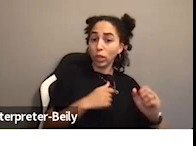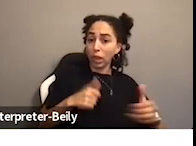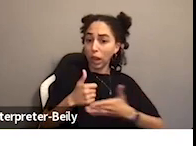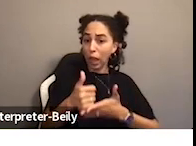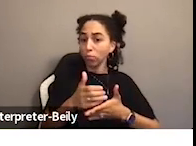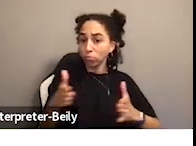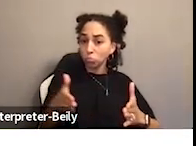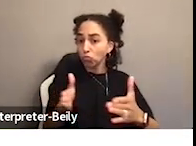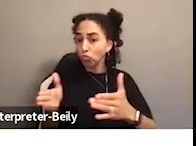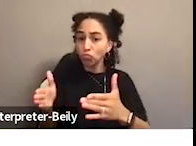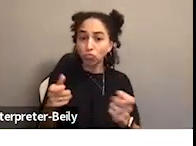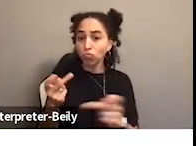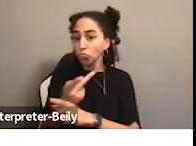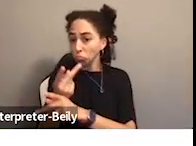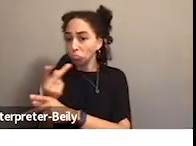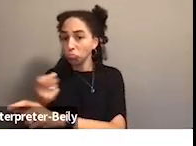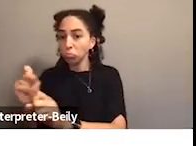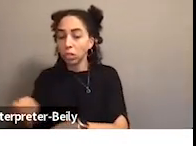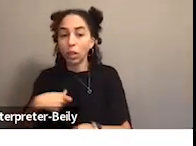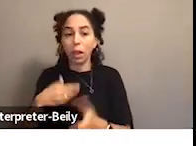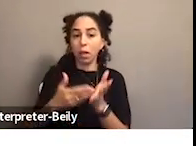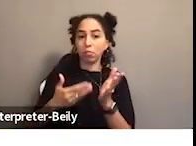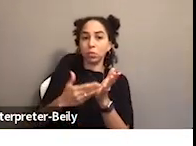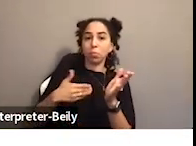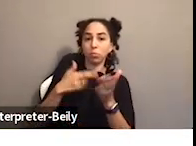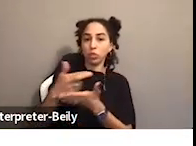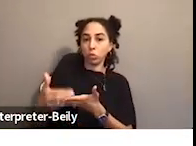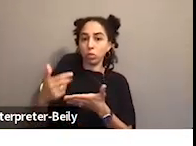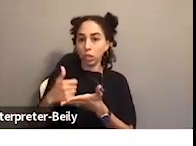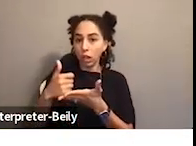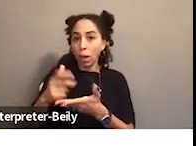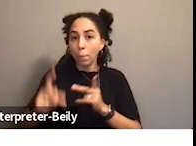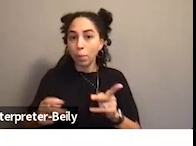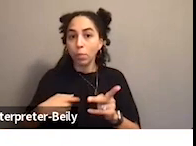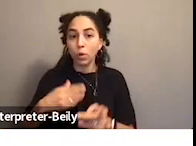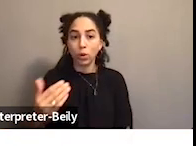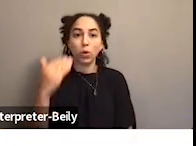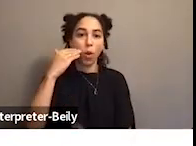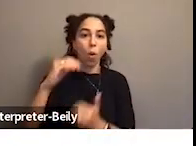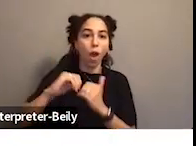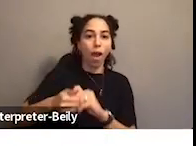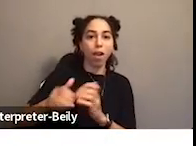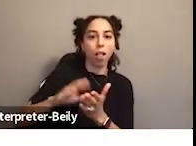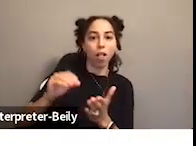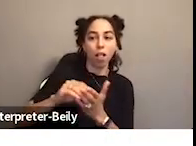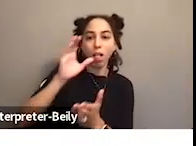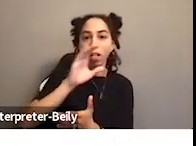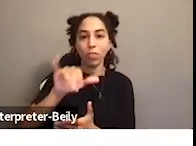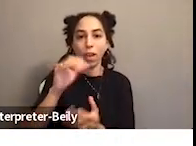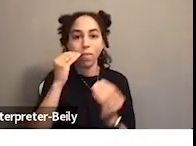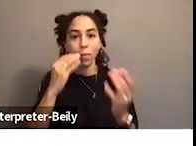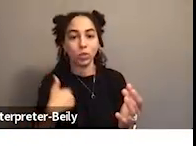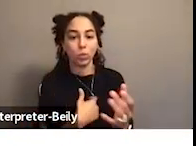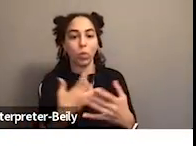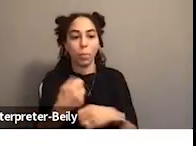those conversations. We do have some resources that help people know how to locate that information. We do want to make sure